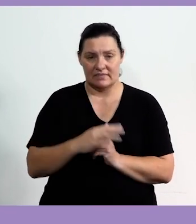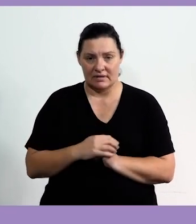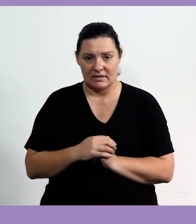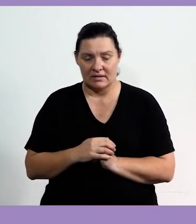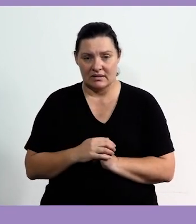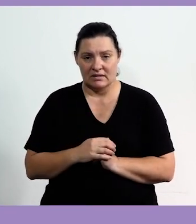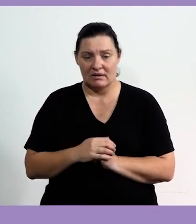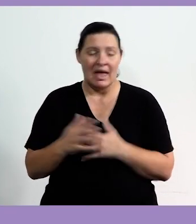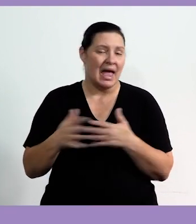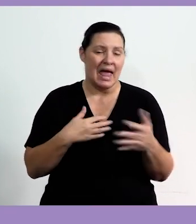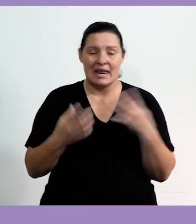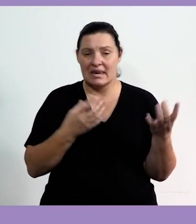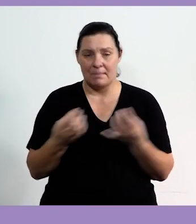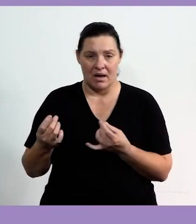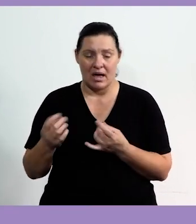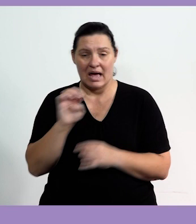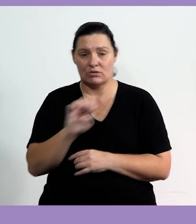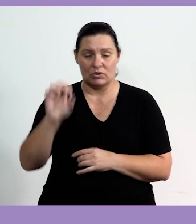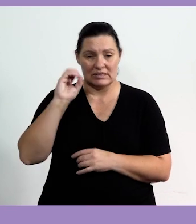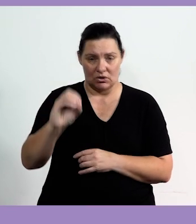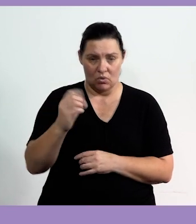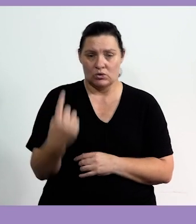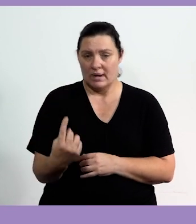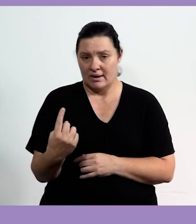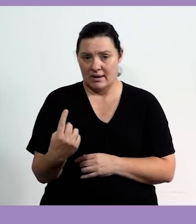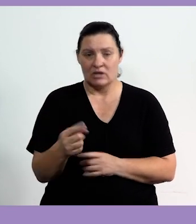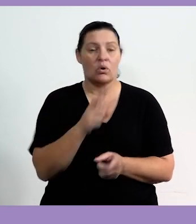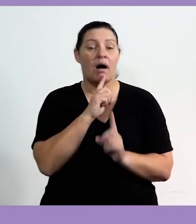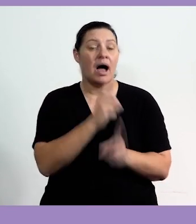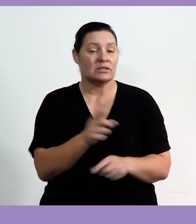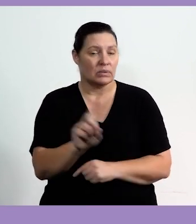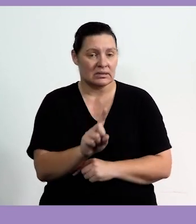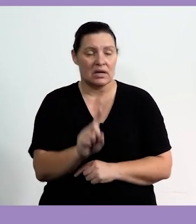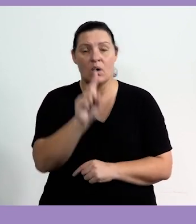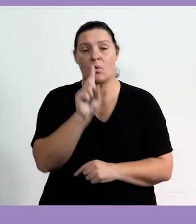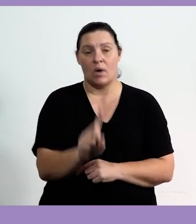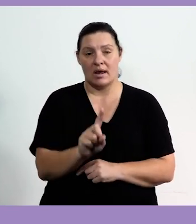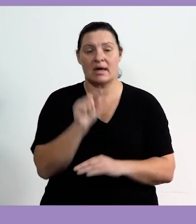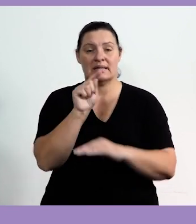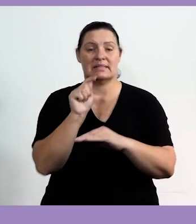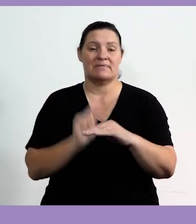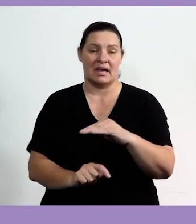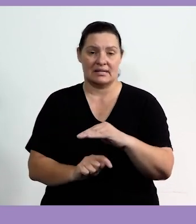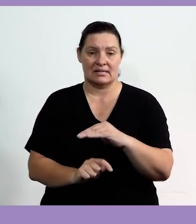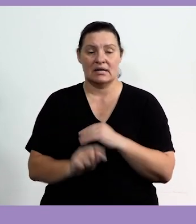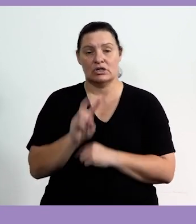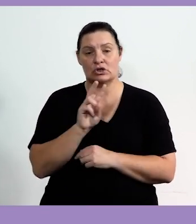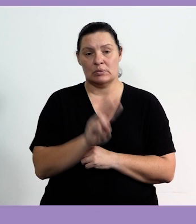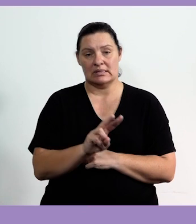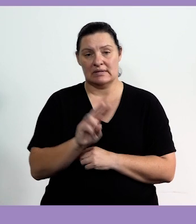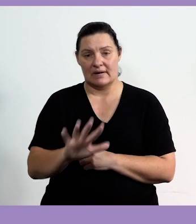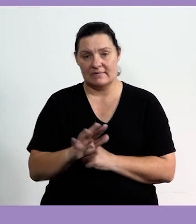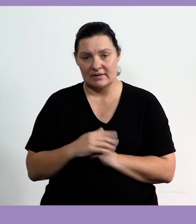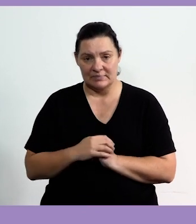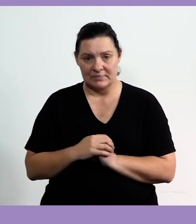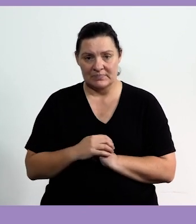by 25. And any number to the exponent 0 is 1. So our answer there is 1 divided